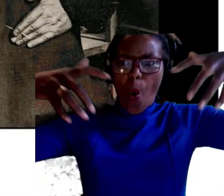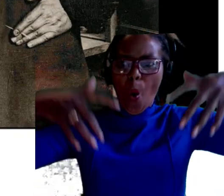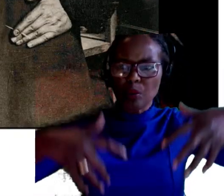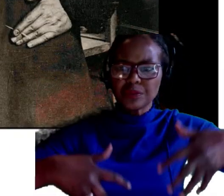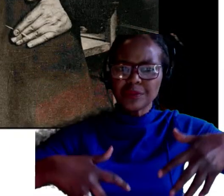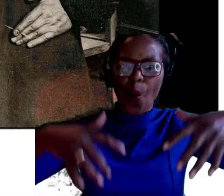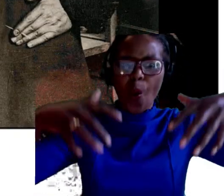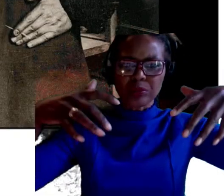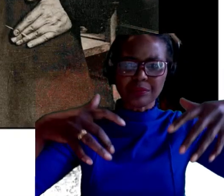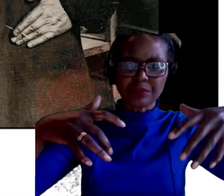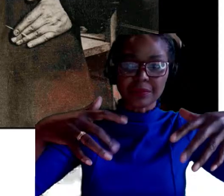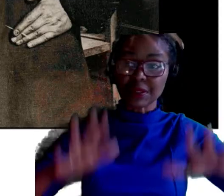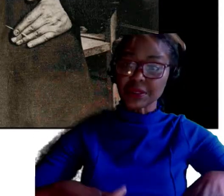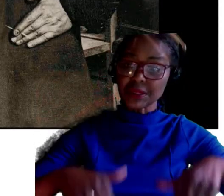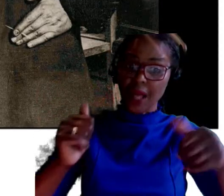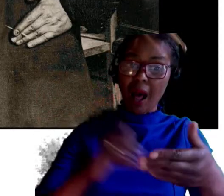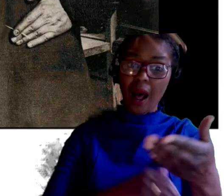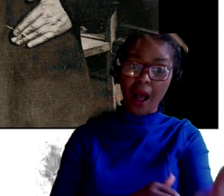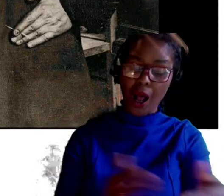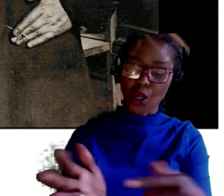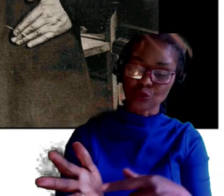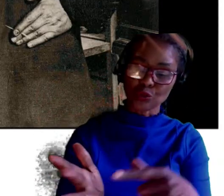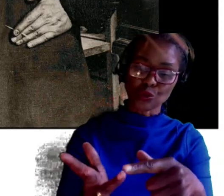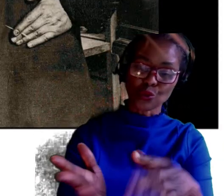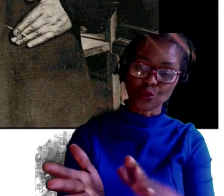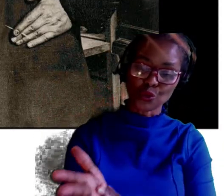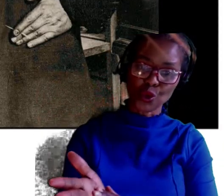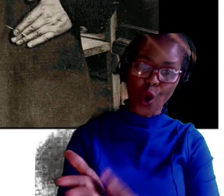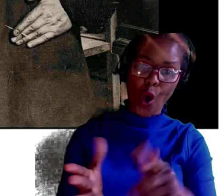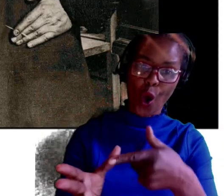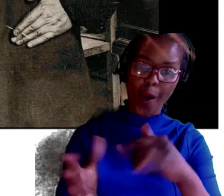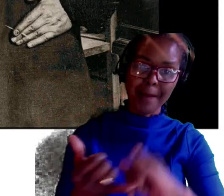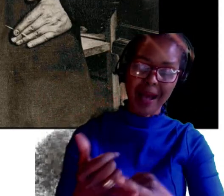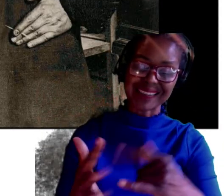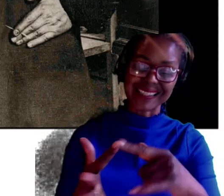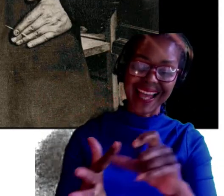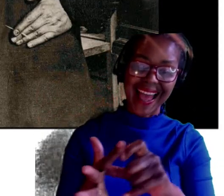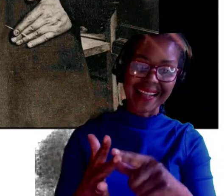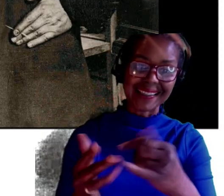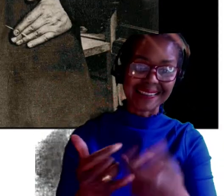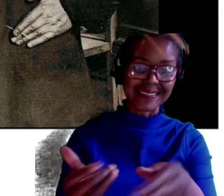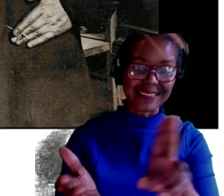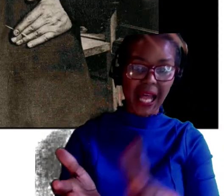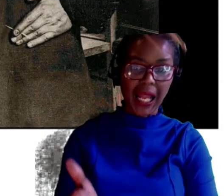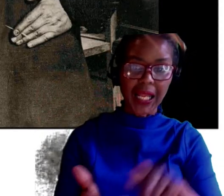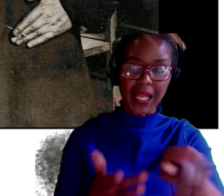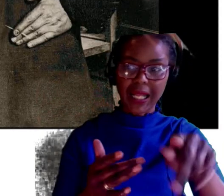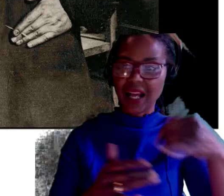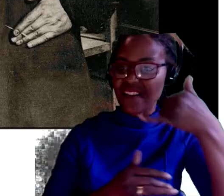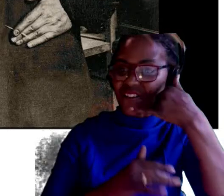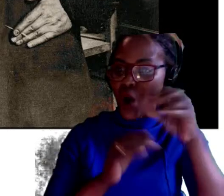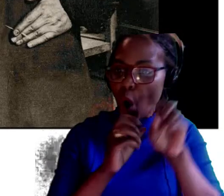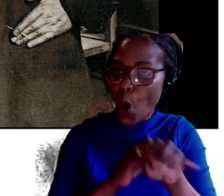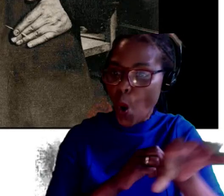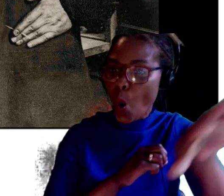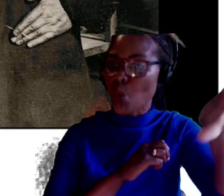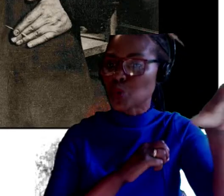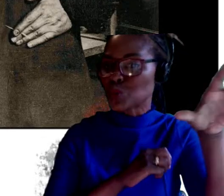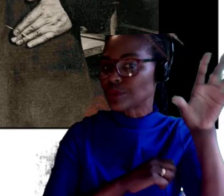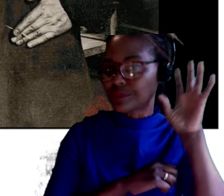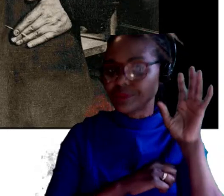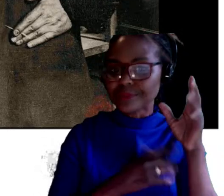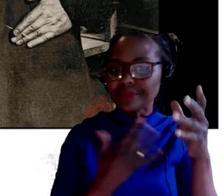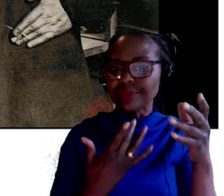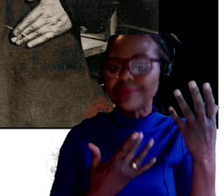It begins with the inventor Thomas Edison, while he's attempting to perfect the phonograph, the basis for what we'd now call a record player